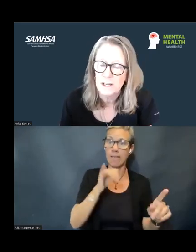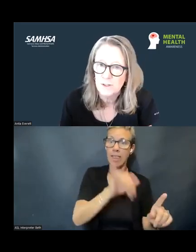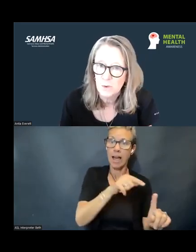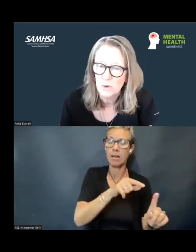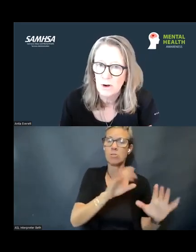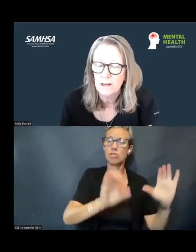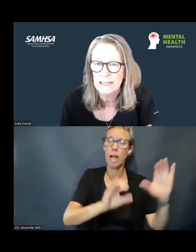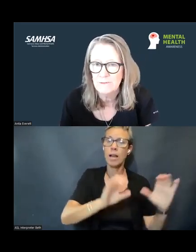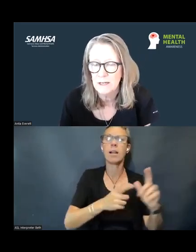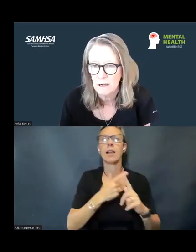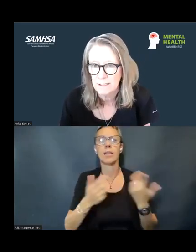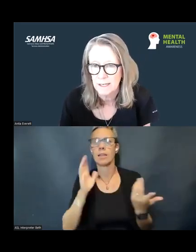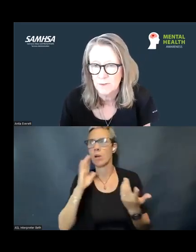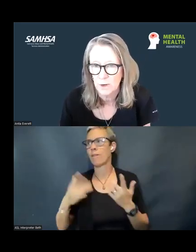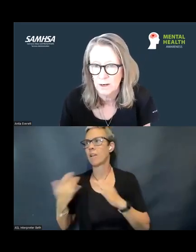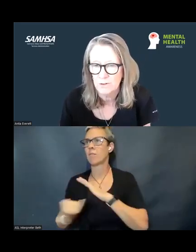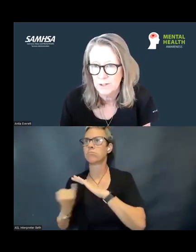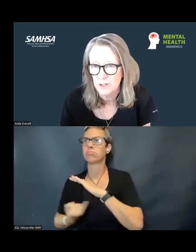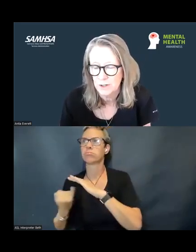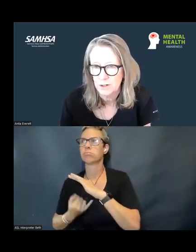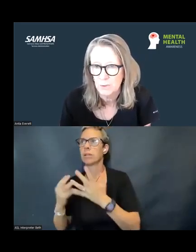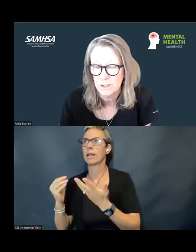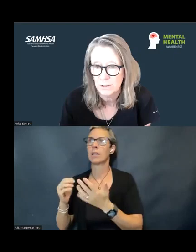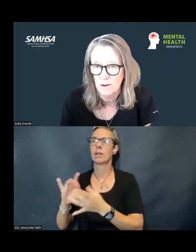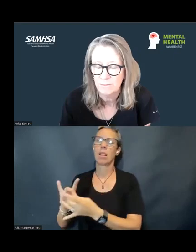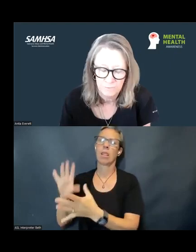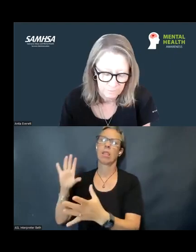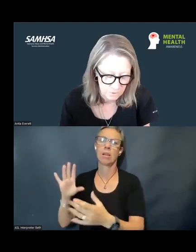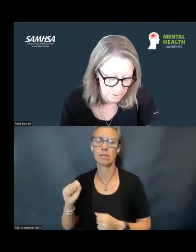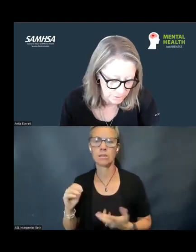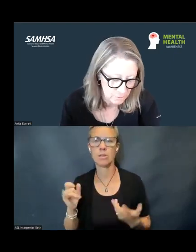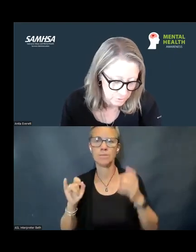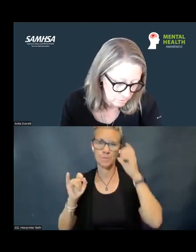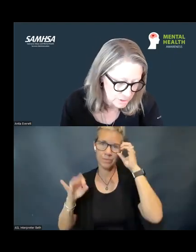were just in school or lived in a context where transgender was not,